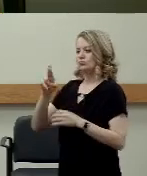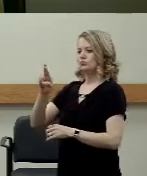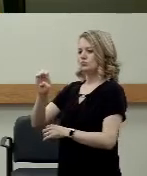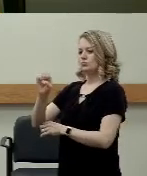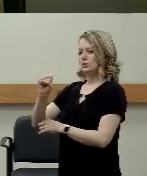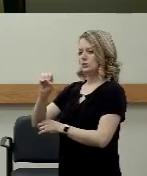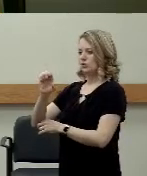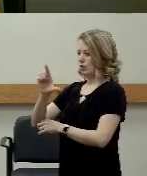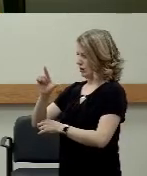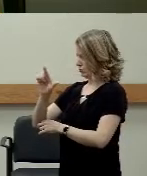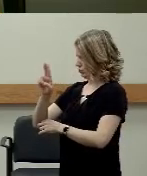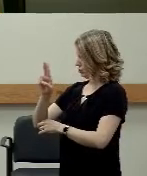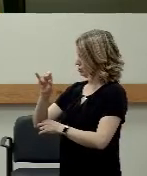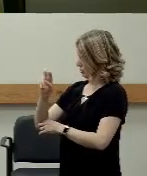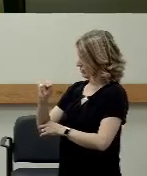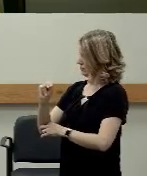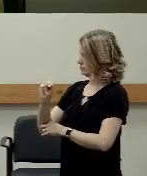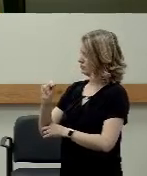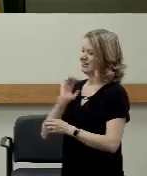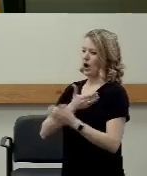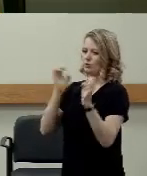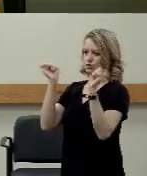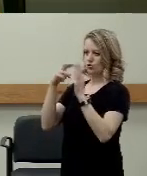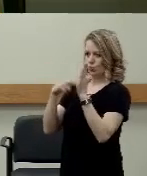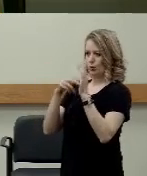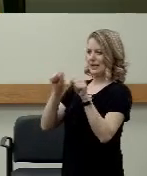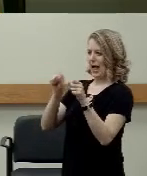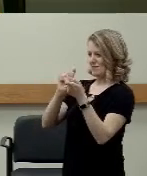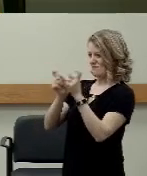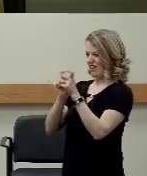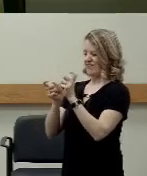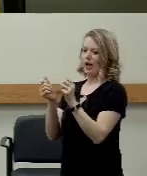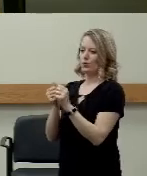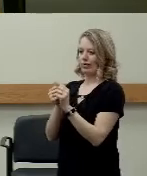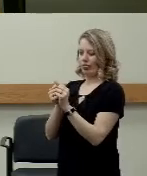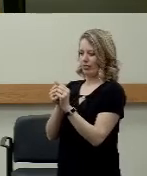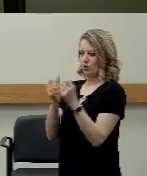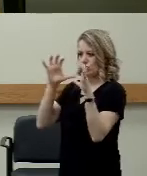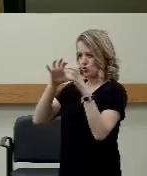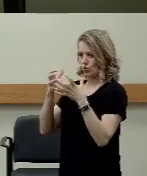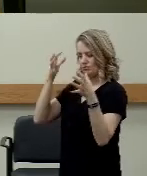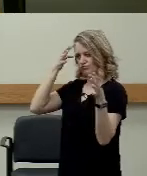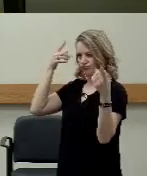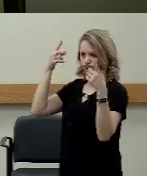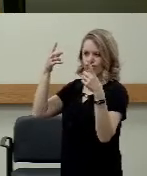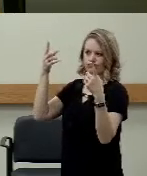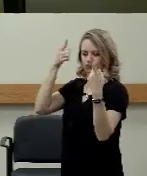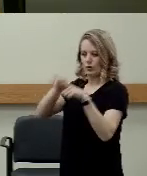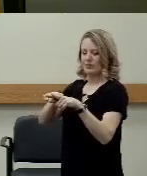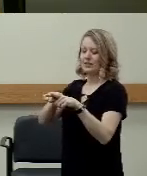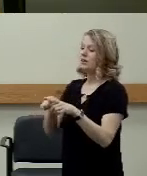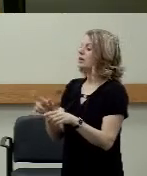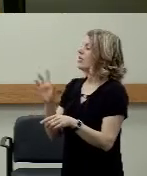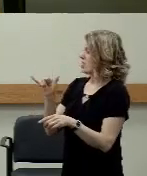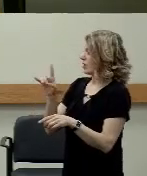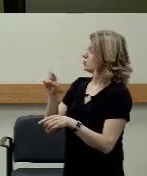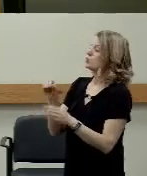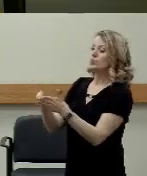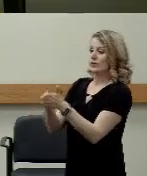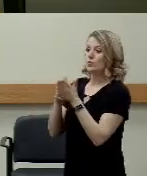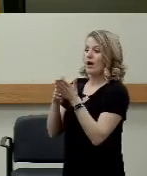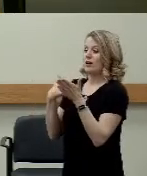will be modified by resolution. That's the way it is. And technically, to be legal, it requires publication, which would